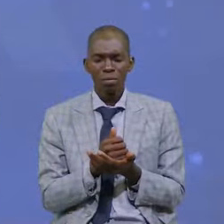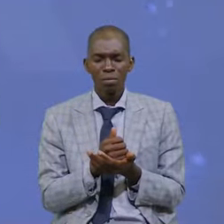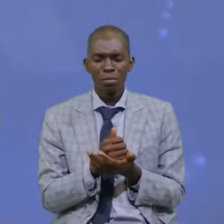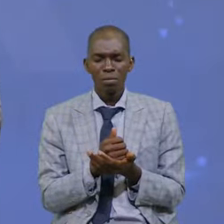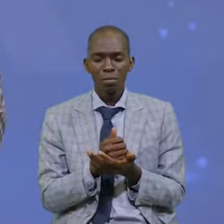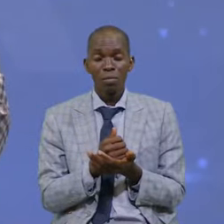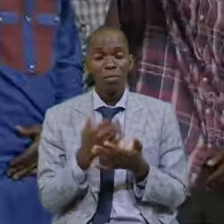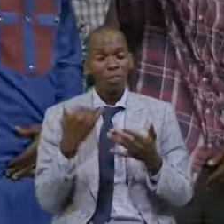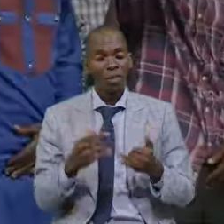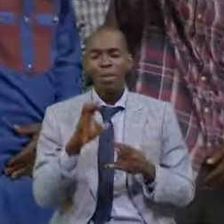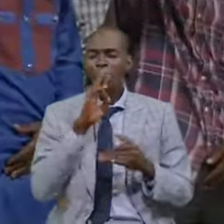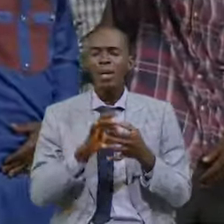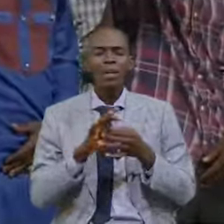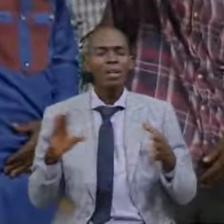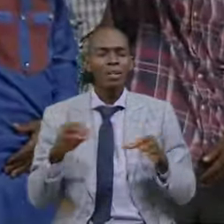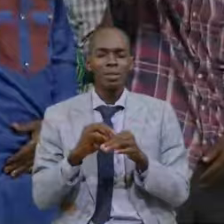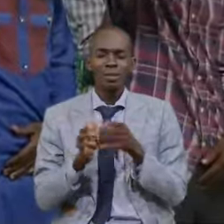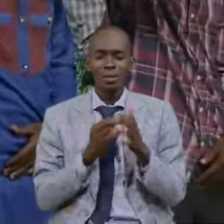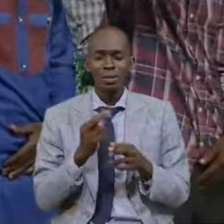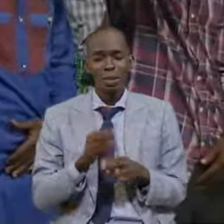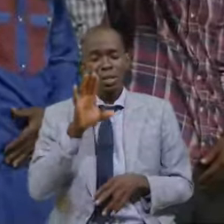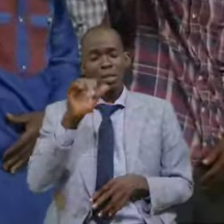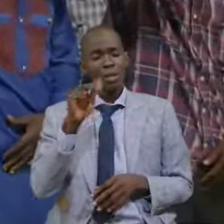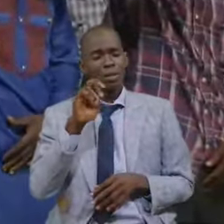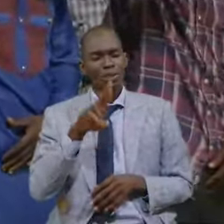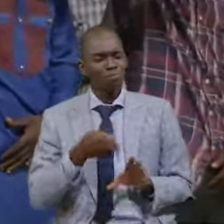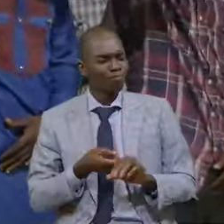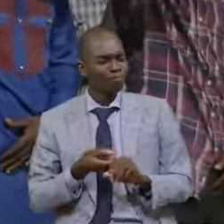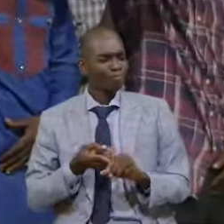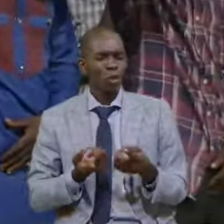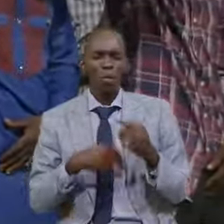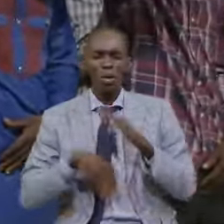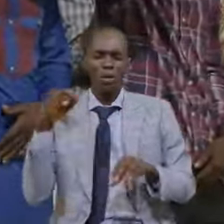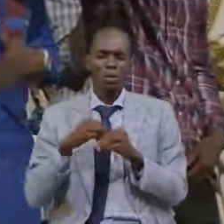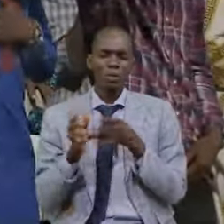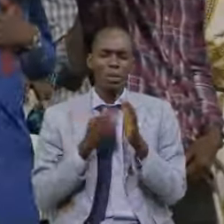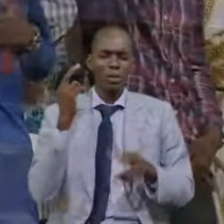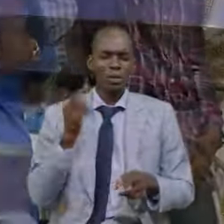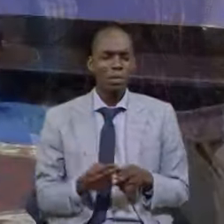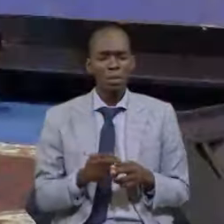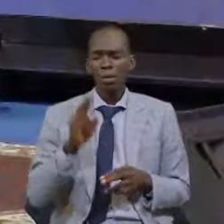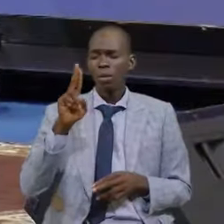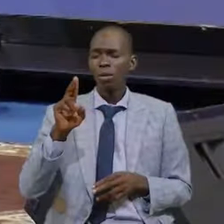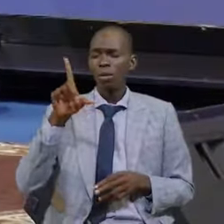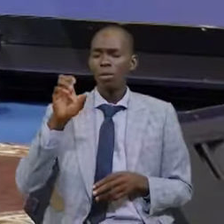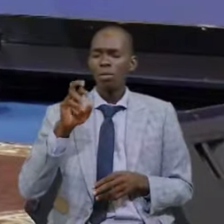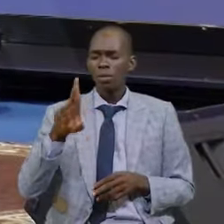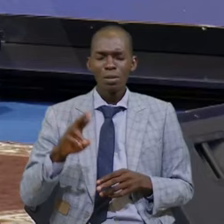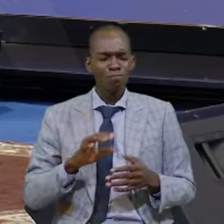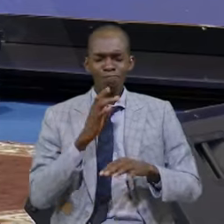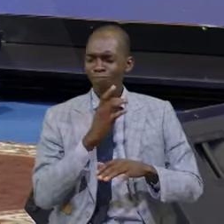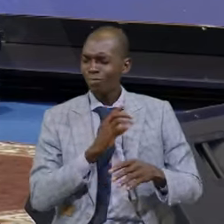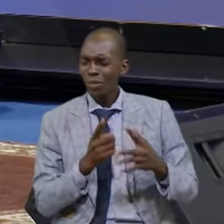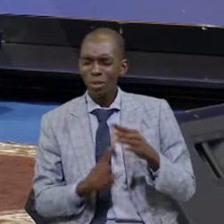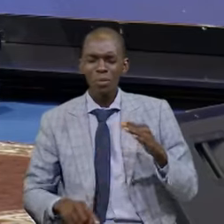Now you are loosed. Cancer, come out in Jesus' name. Ulcer, vanish away in